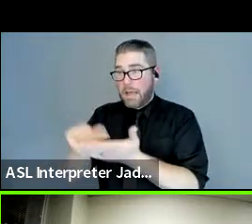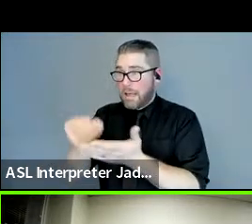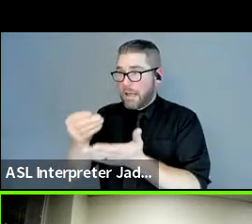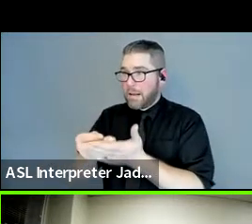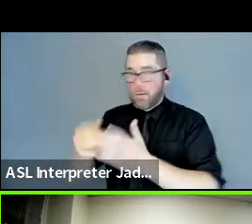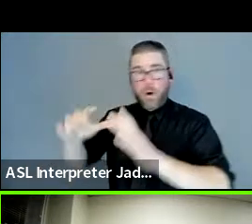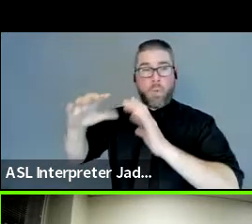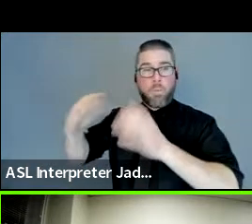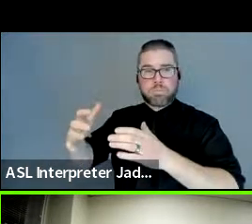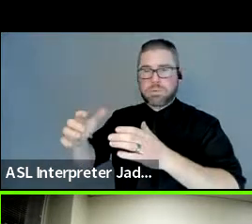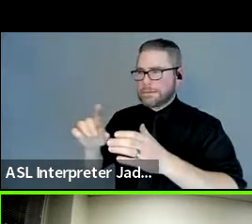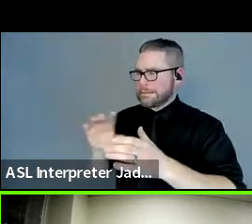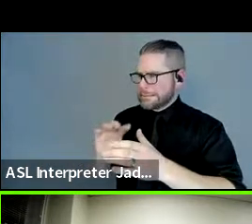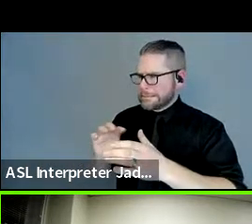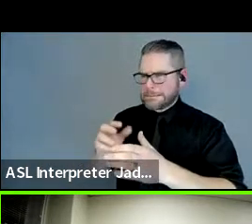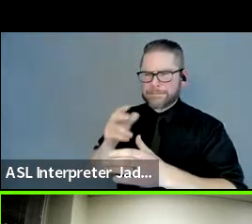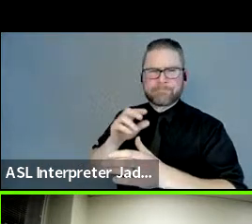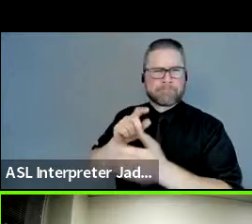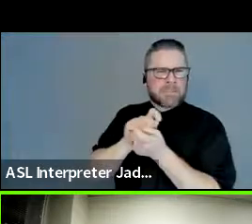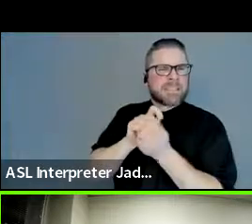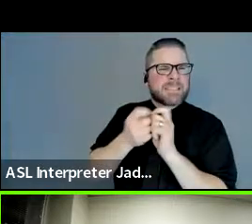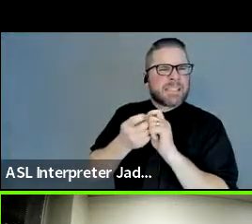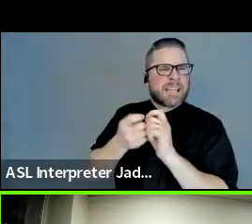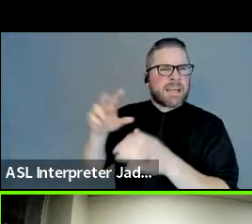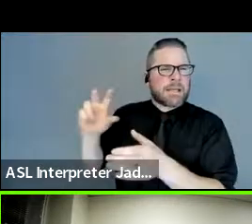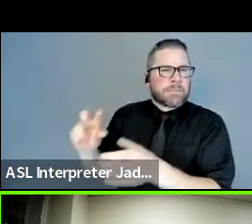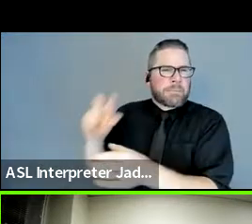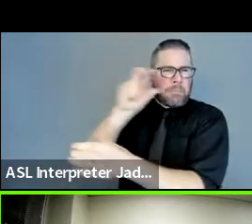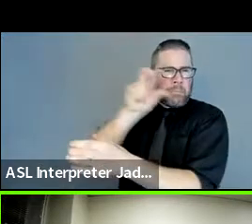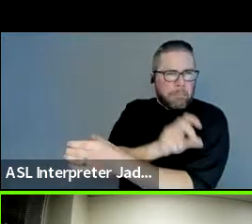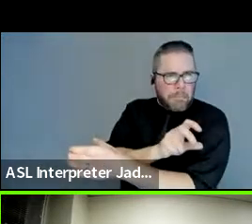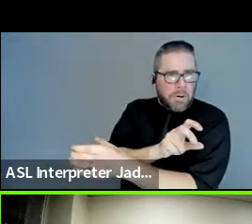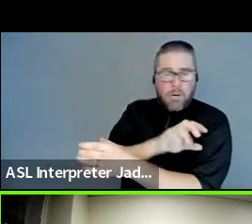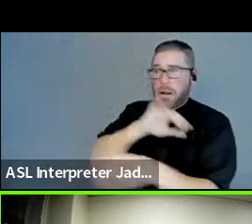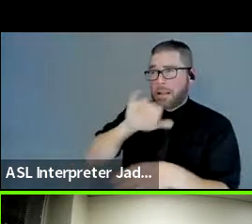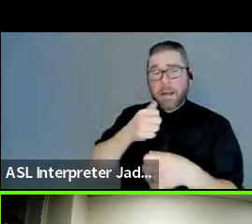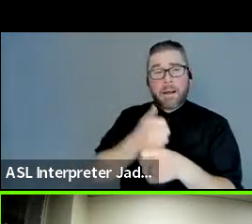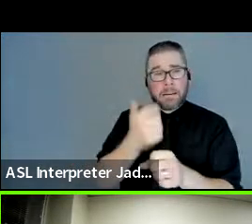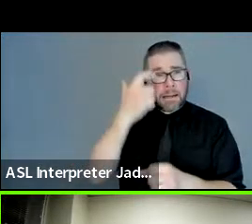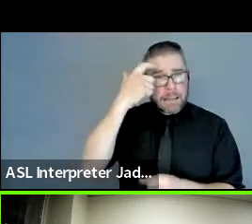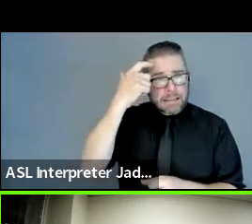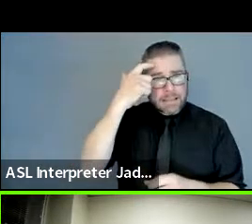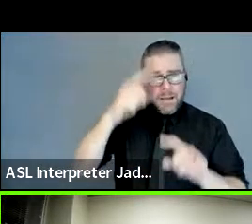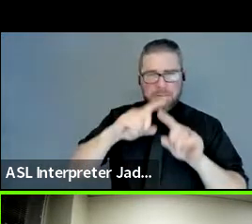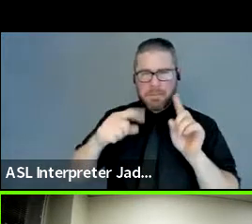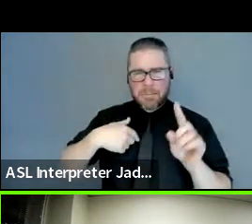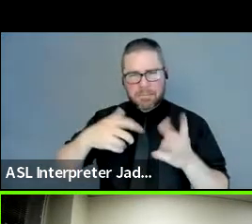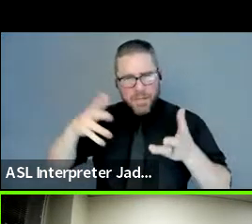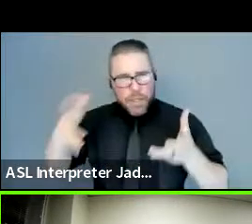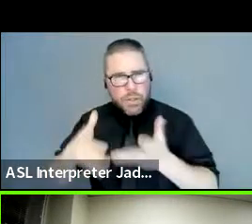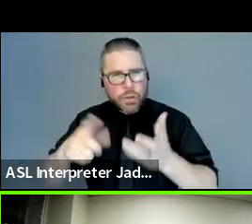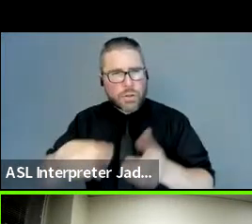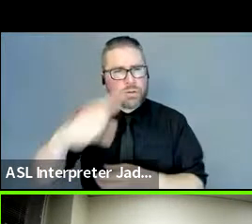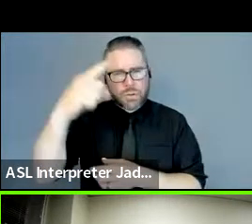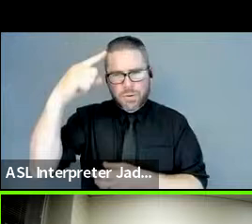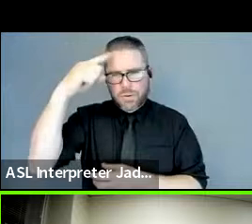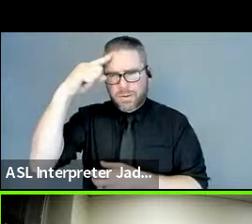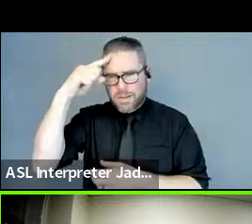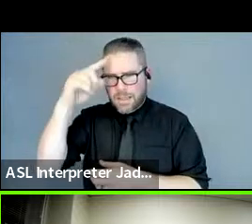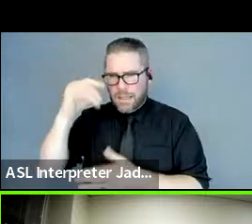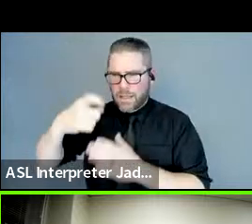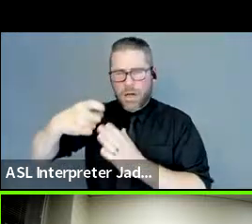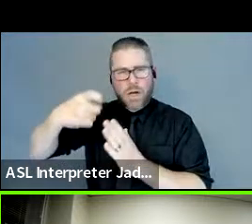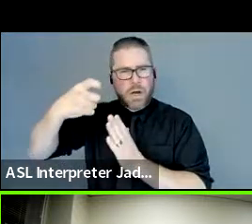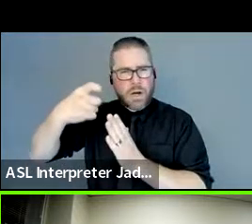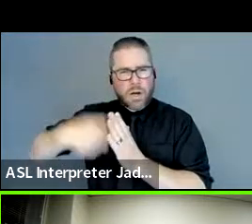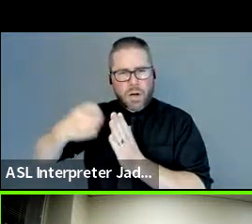But I've always encouraged folks to look at what benefit you get for the cost and what is the actual mitigation,